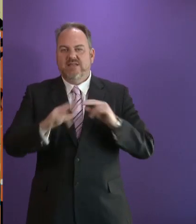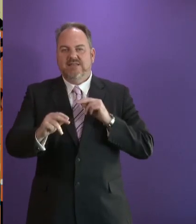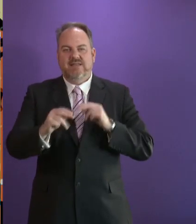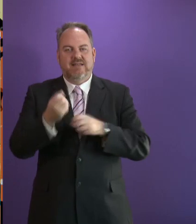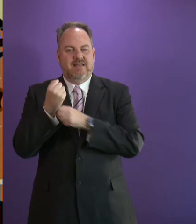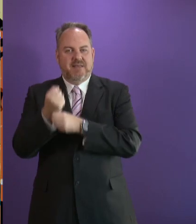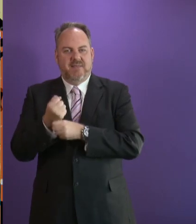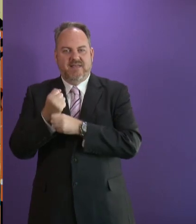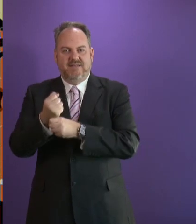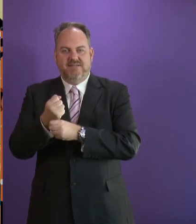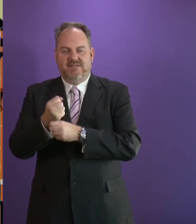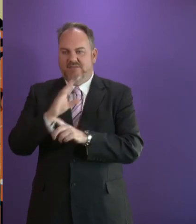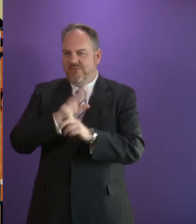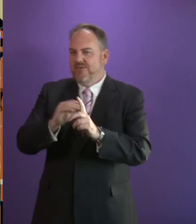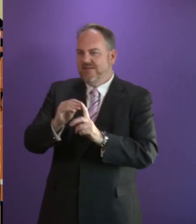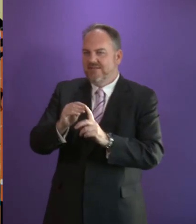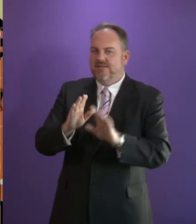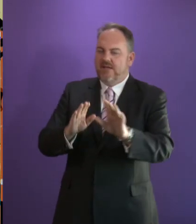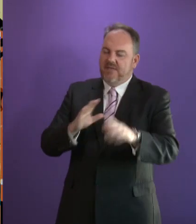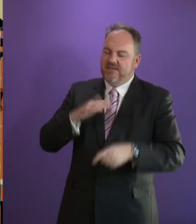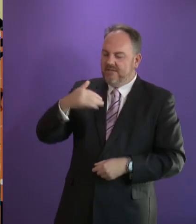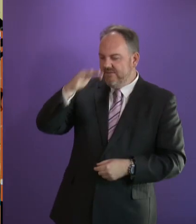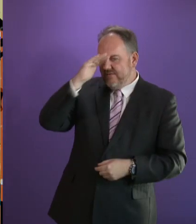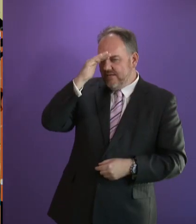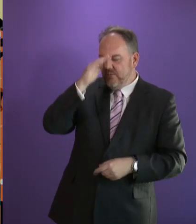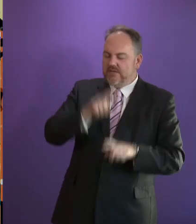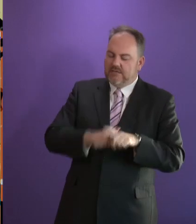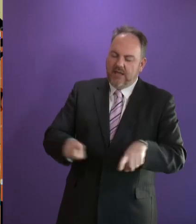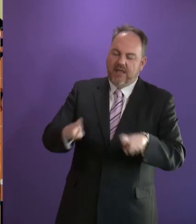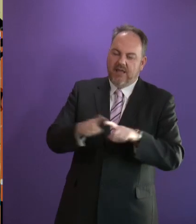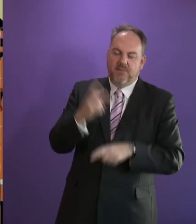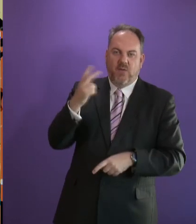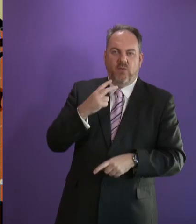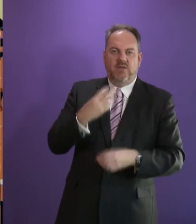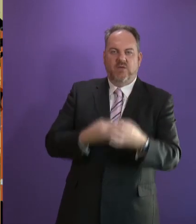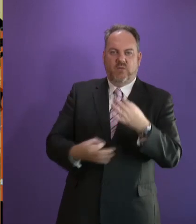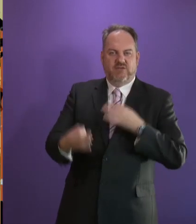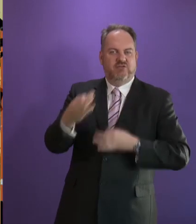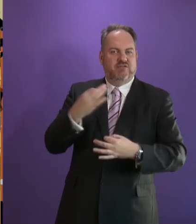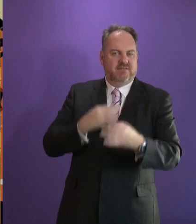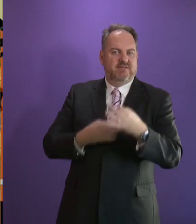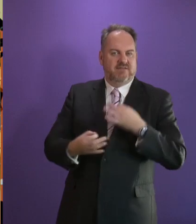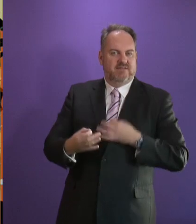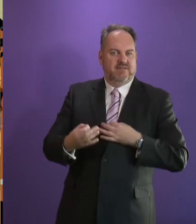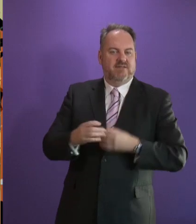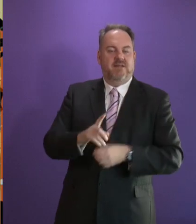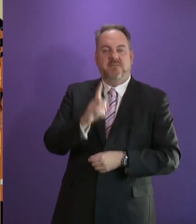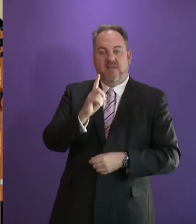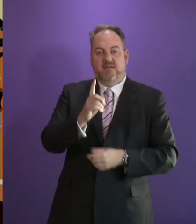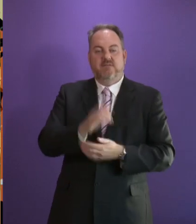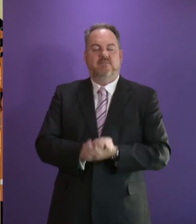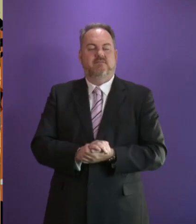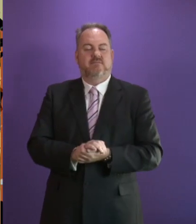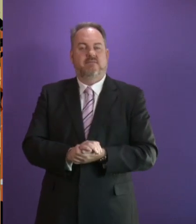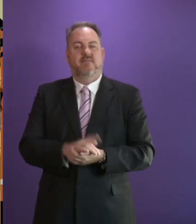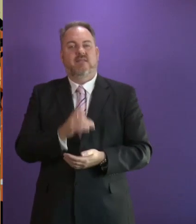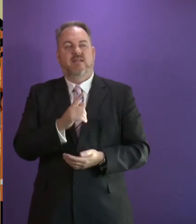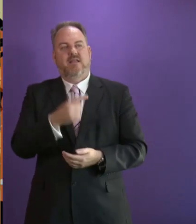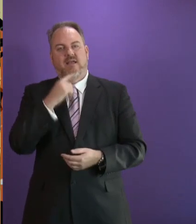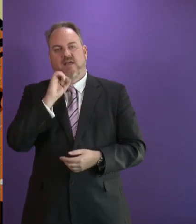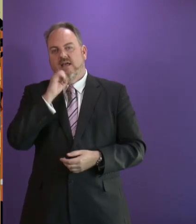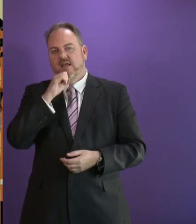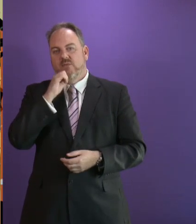can tell I'm getting more fatigued and tired by these tweets because my replies are becoming more passive-aggressive. I usually just send an